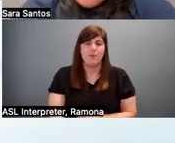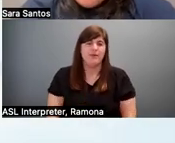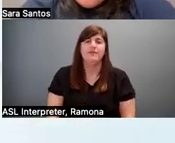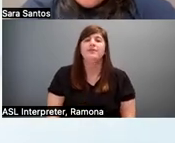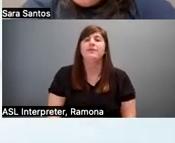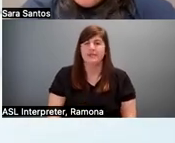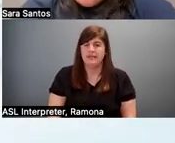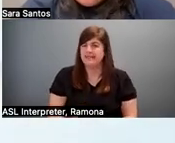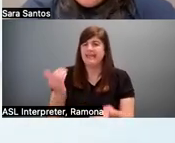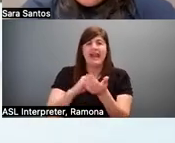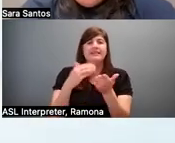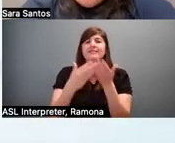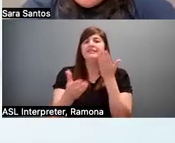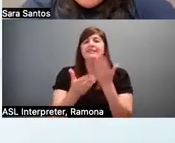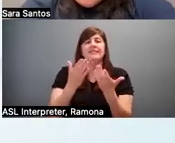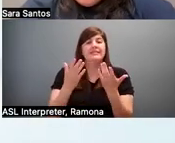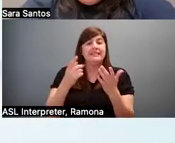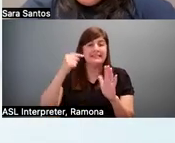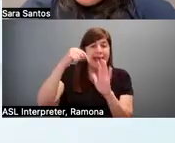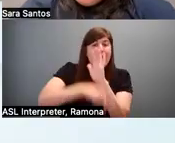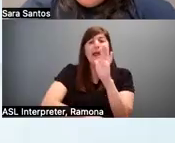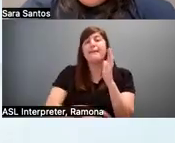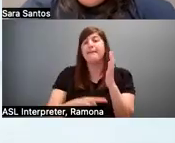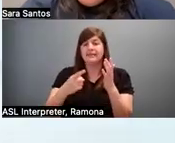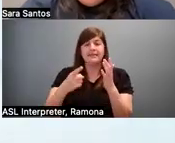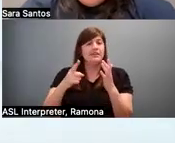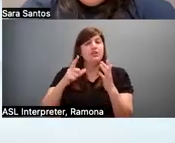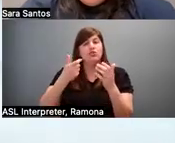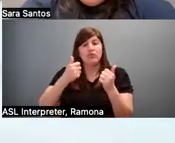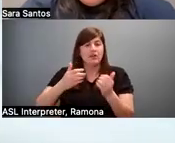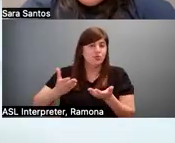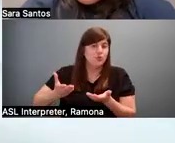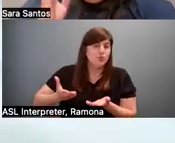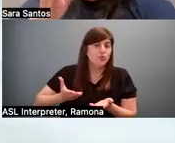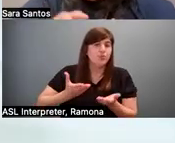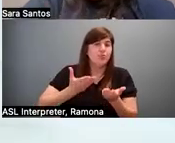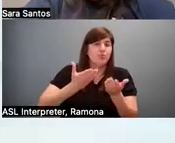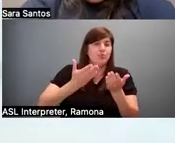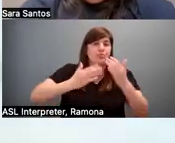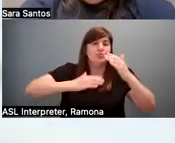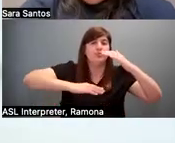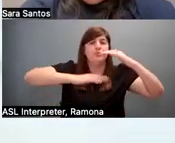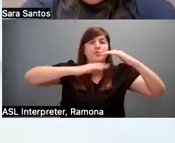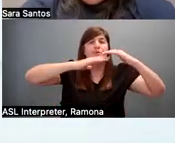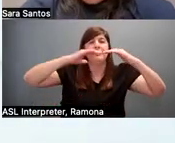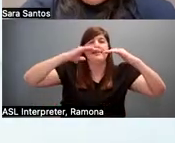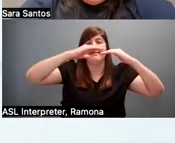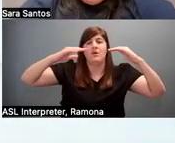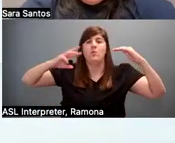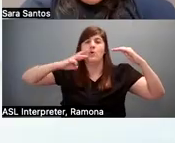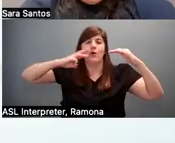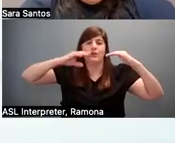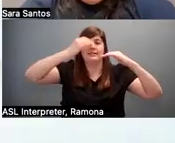And here we go again. No matter how deep it is, it just works itself up to the surface, keeps going. Straight